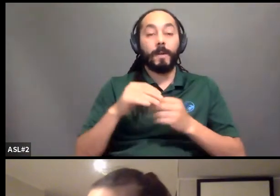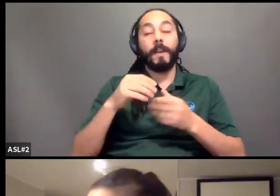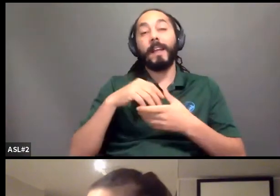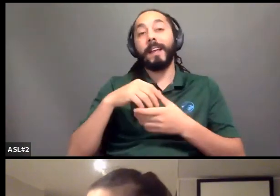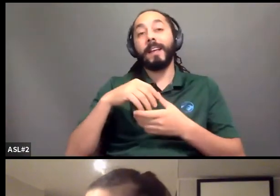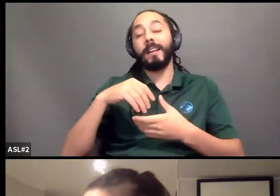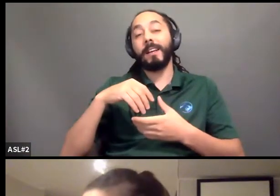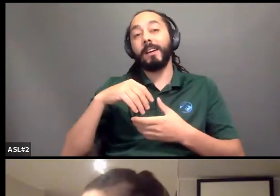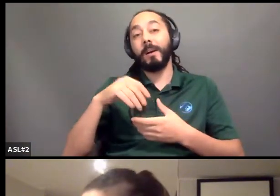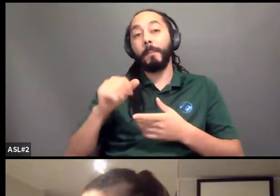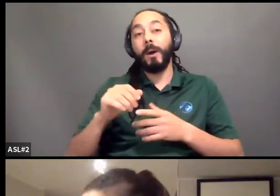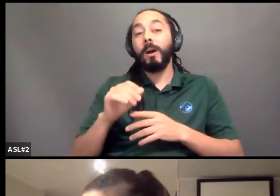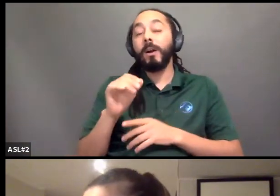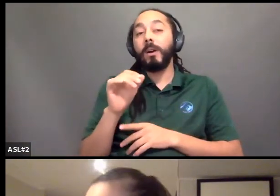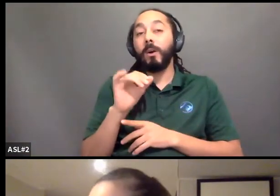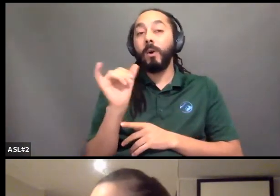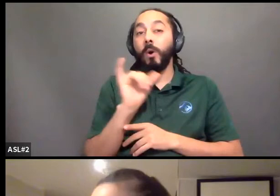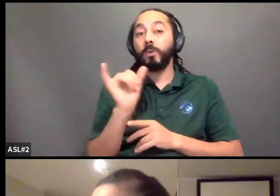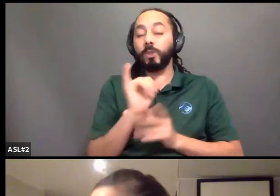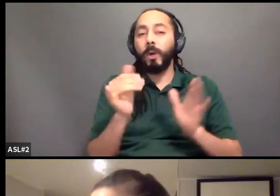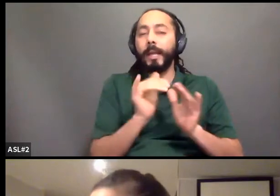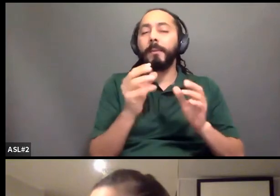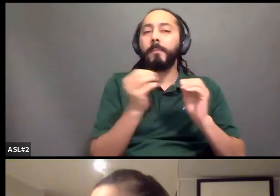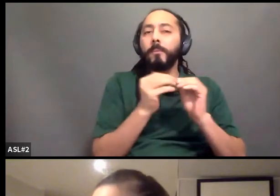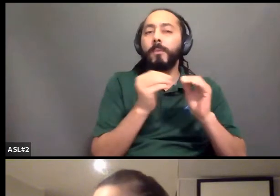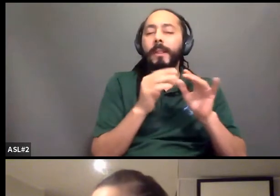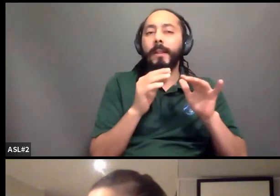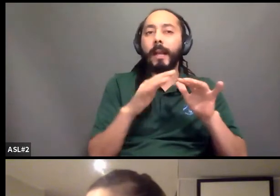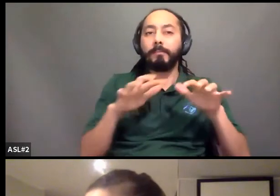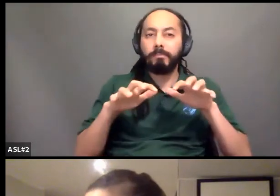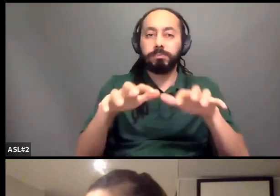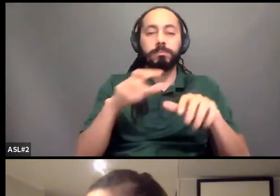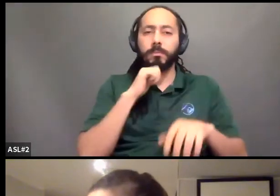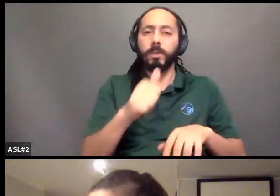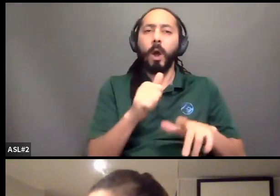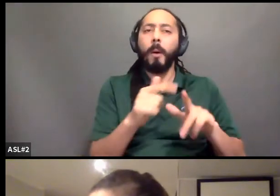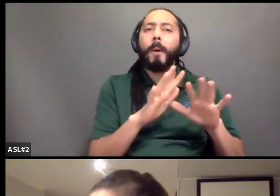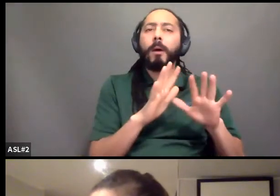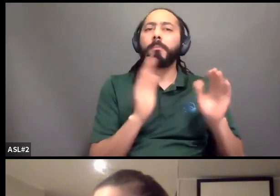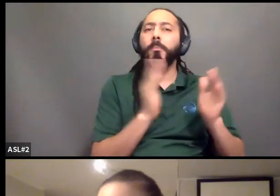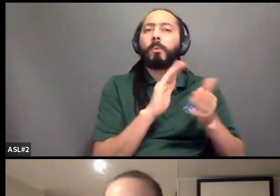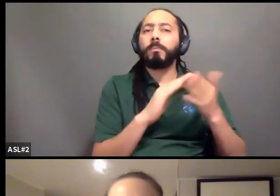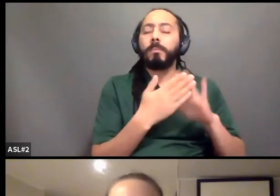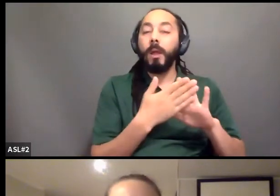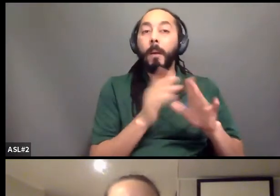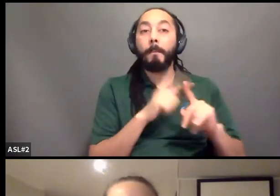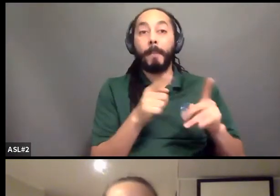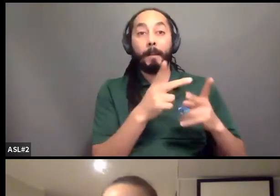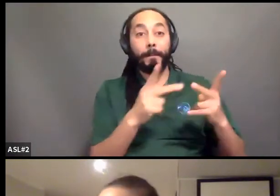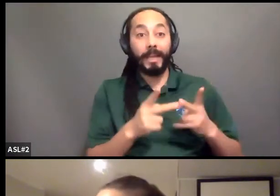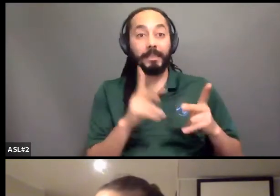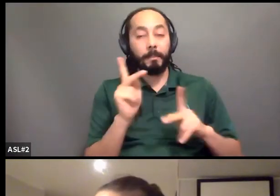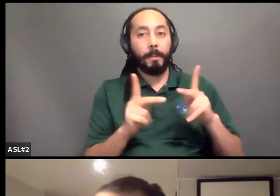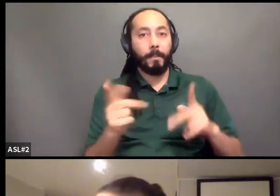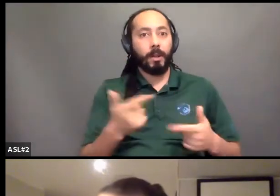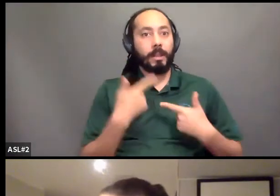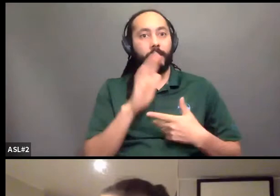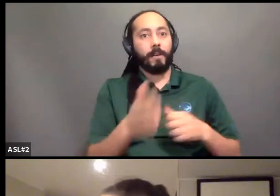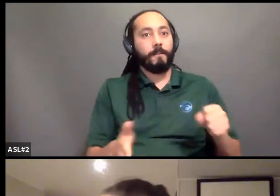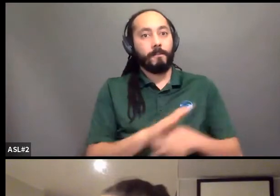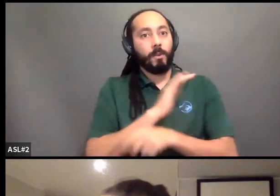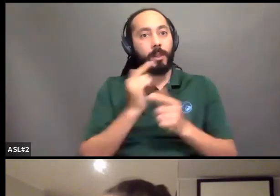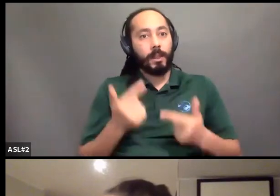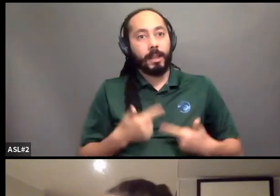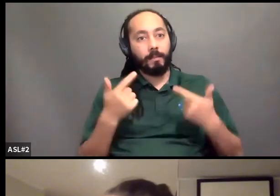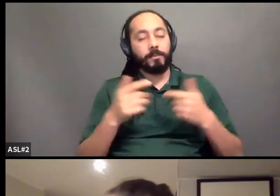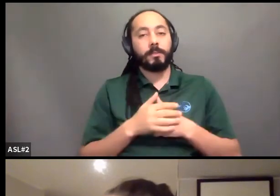settled parts of the world, but still where people live their full lives. A lot of folks these days go